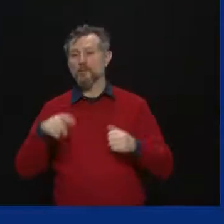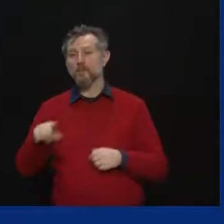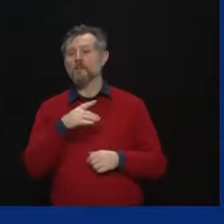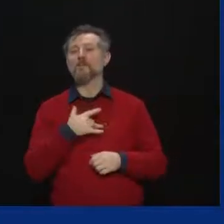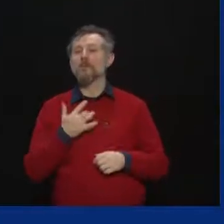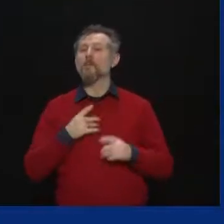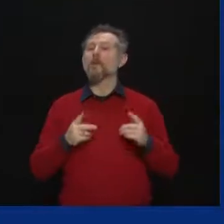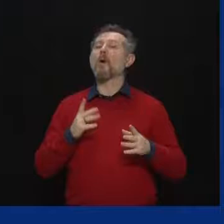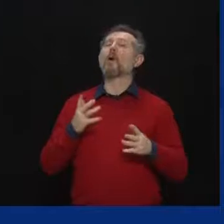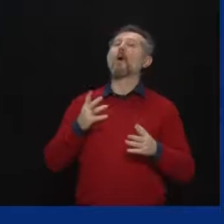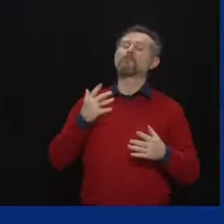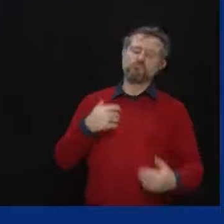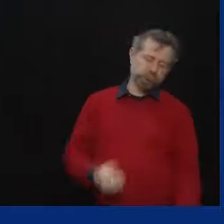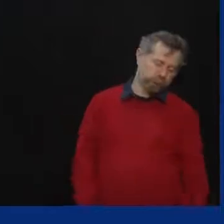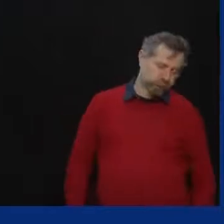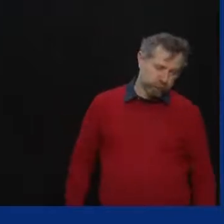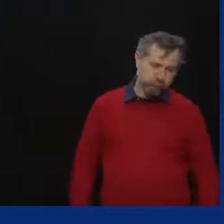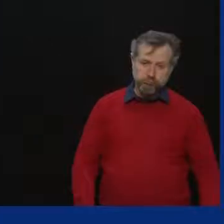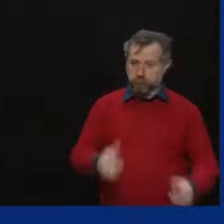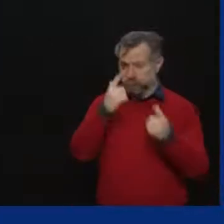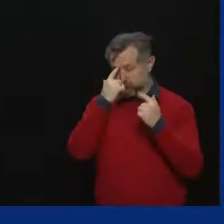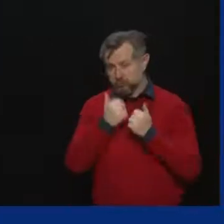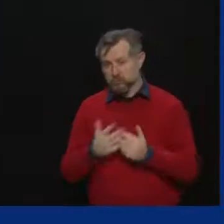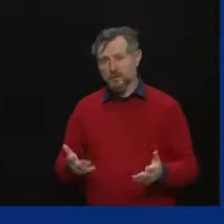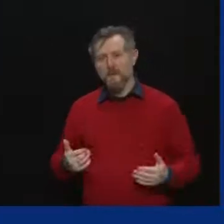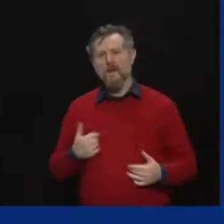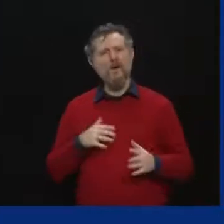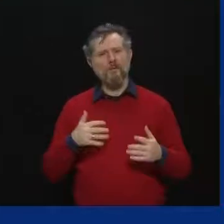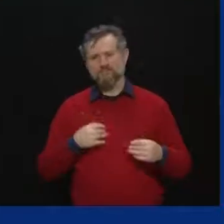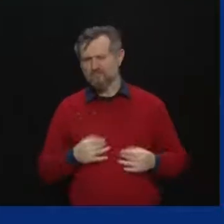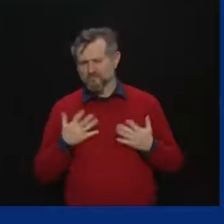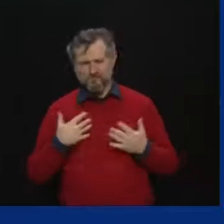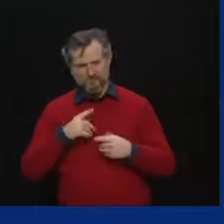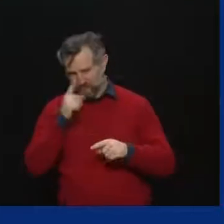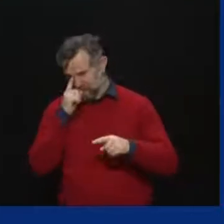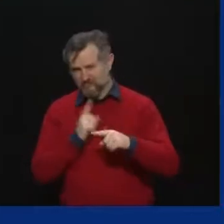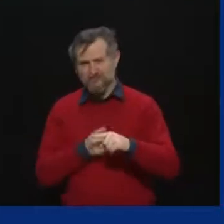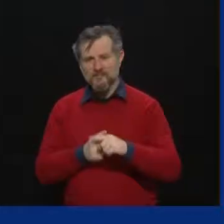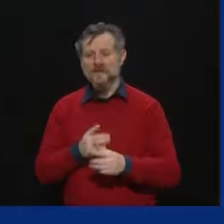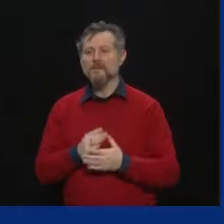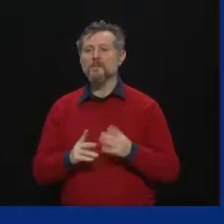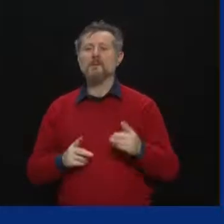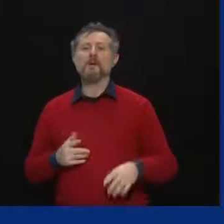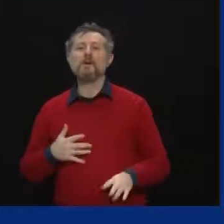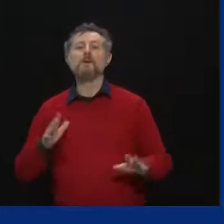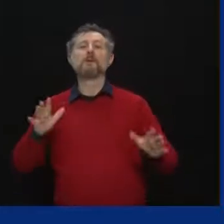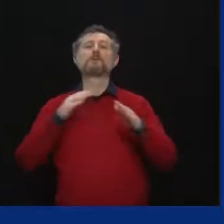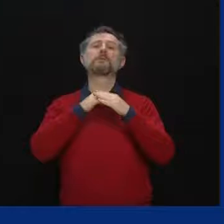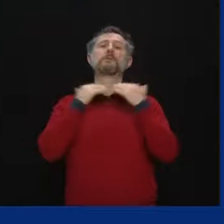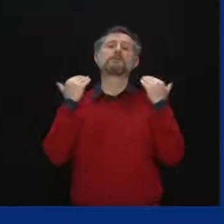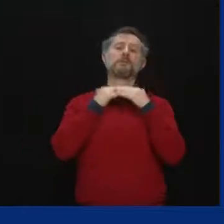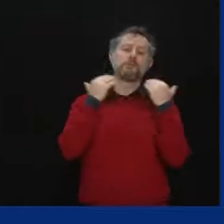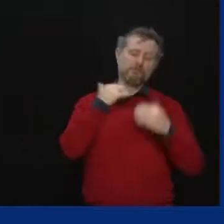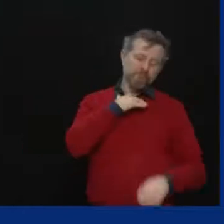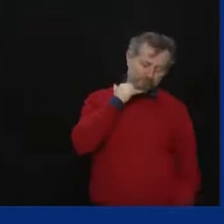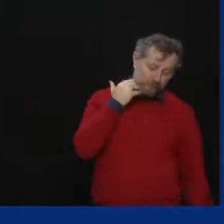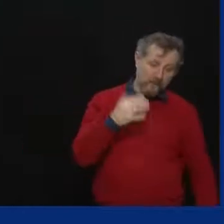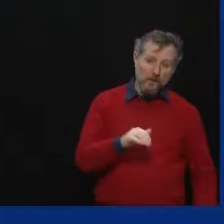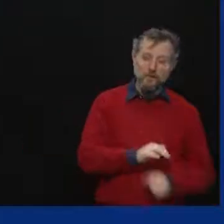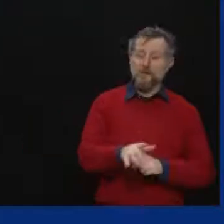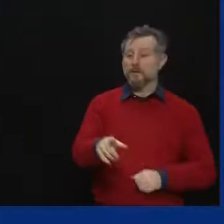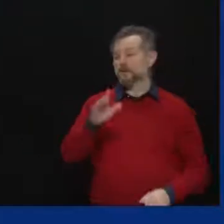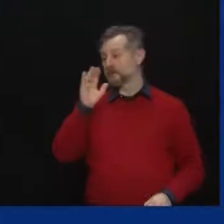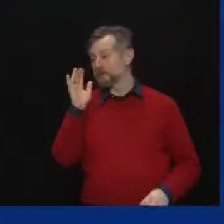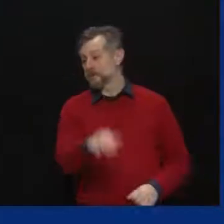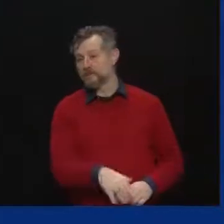exhausted from this. I'm not. I'm energized by the challenge, but I know people are just feeling enough is enough. I understand that. And as we